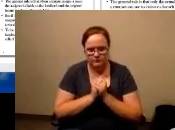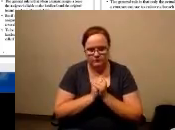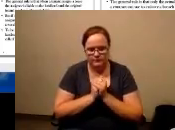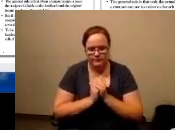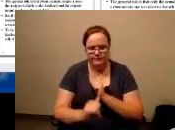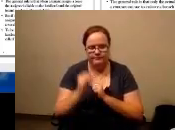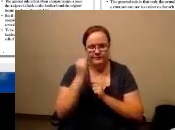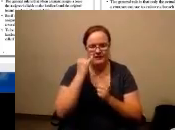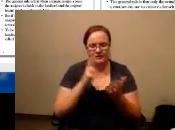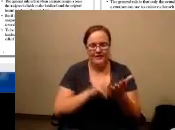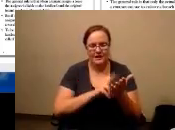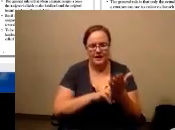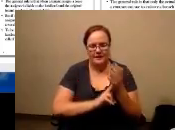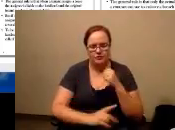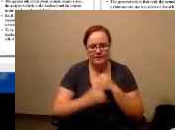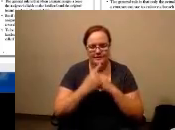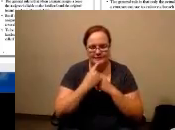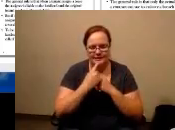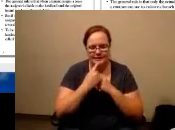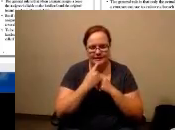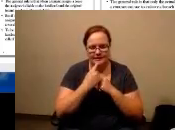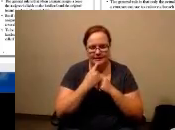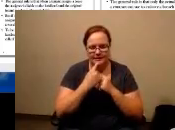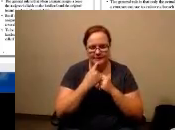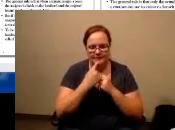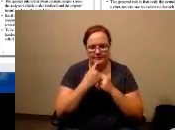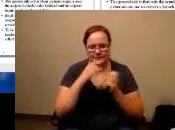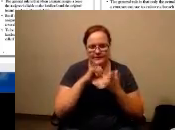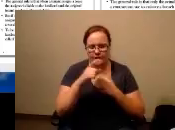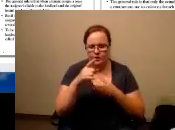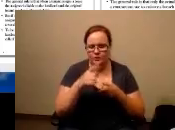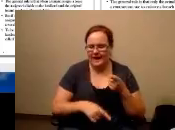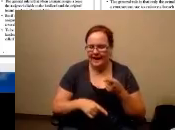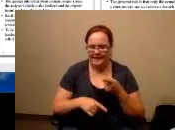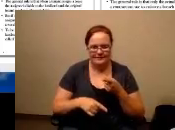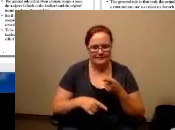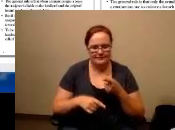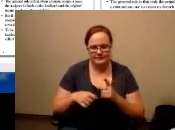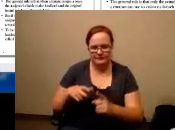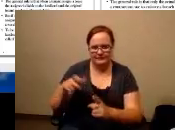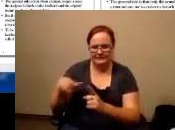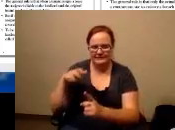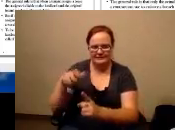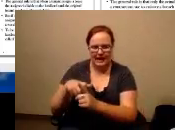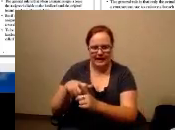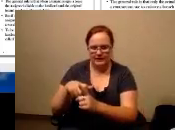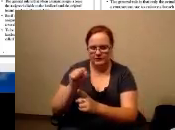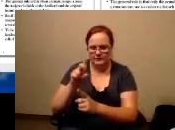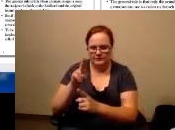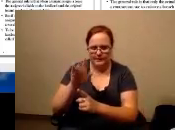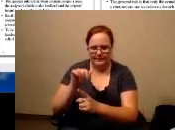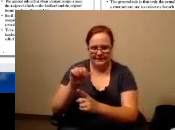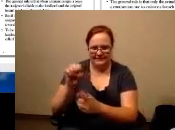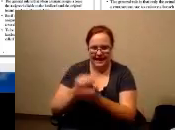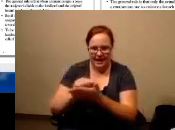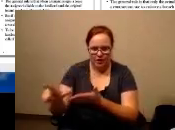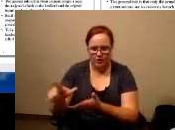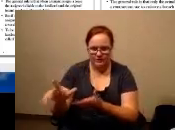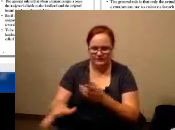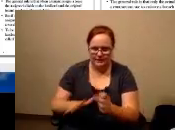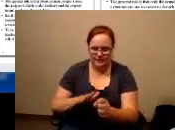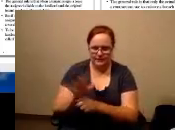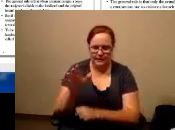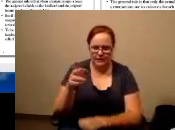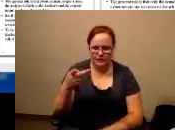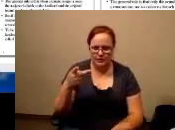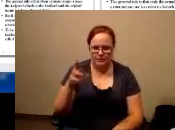If the contract says that you cannot assign or sublease at all, if it's a complete prohibition of assignment